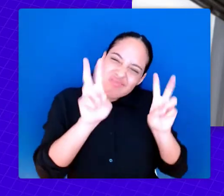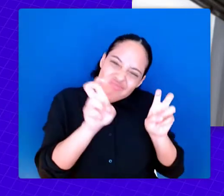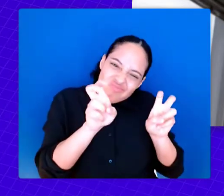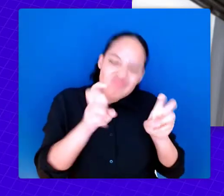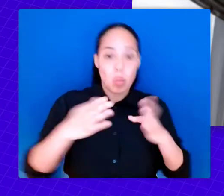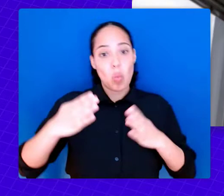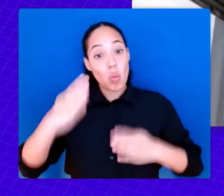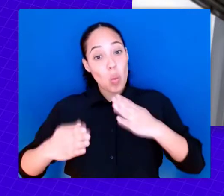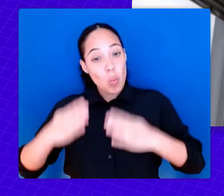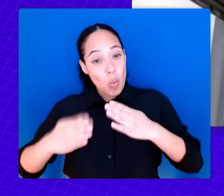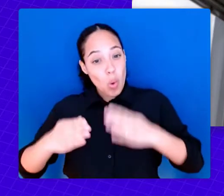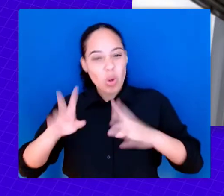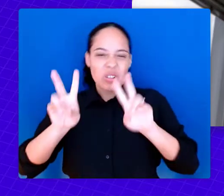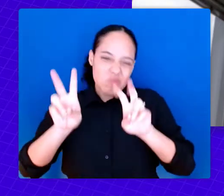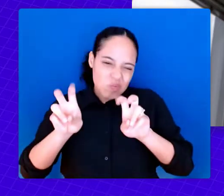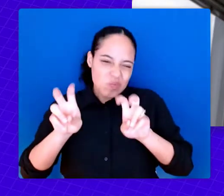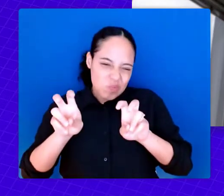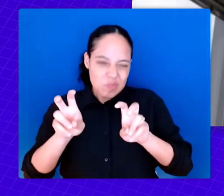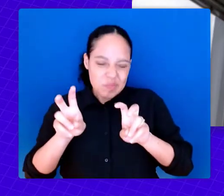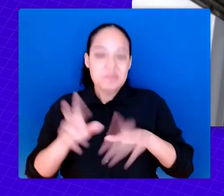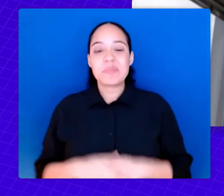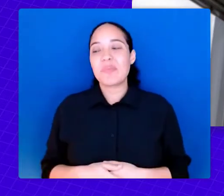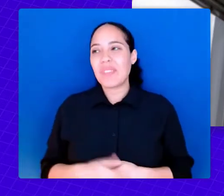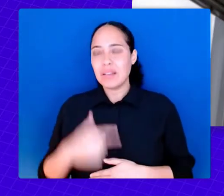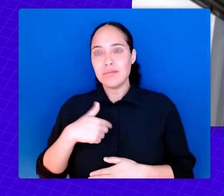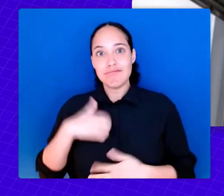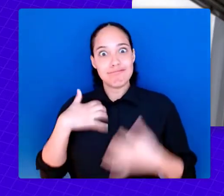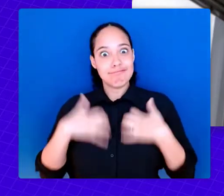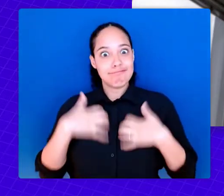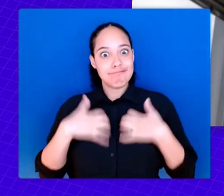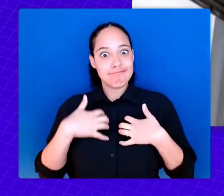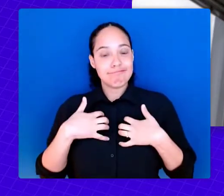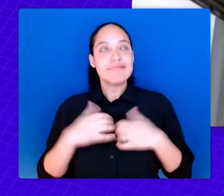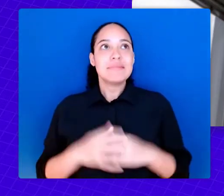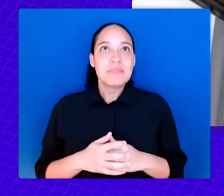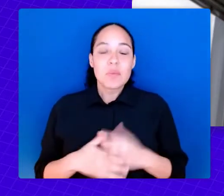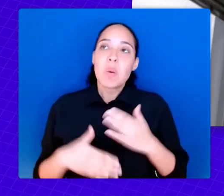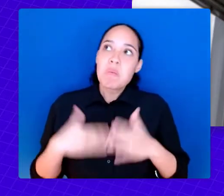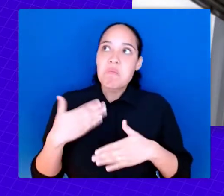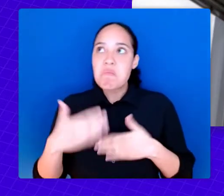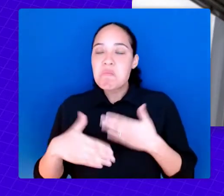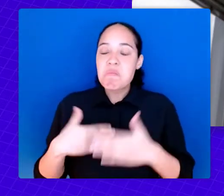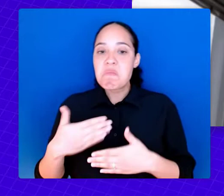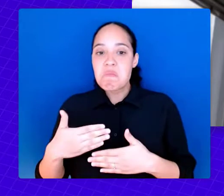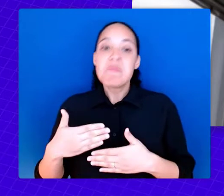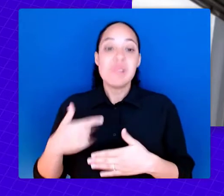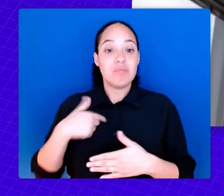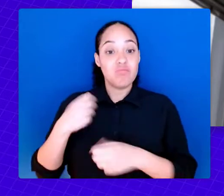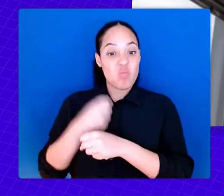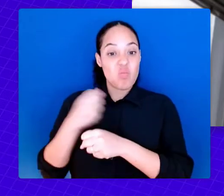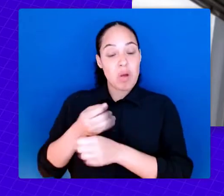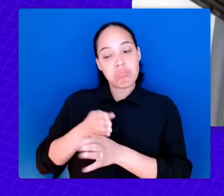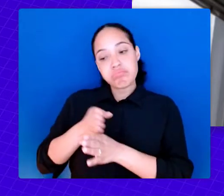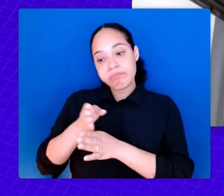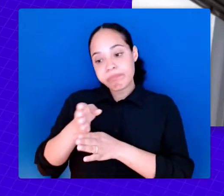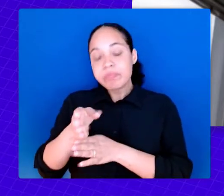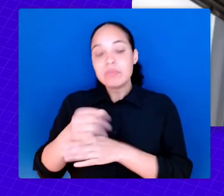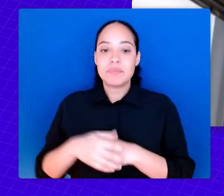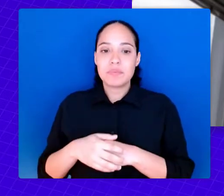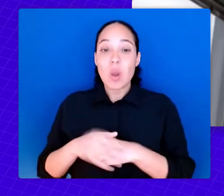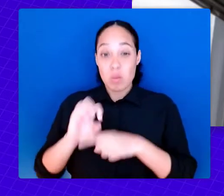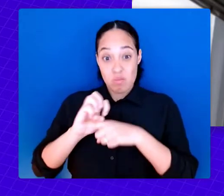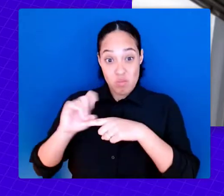right now at Avanade, we are trying to increase the appetite of people to get more into AI with AI for sustainability,